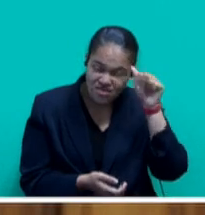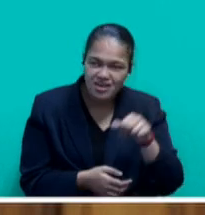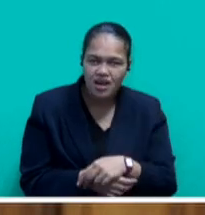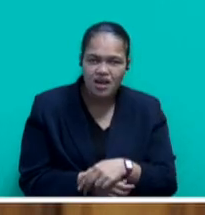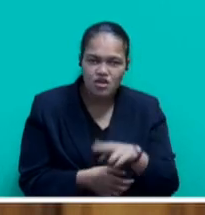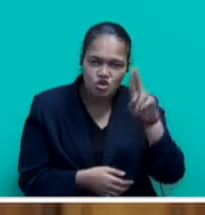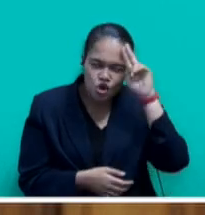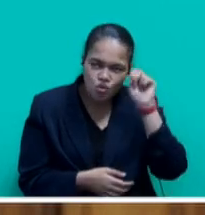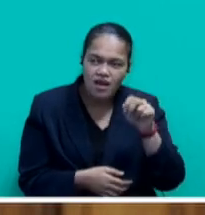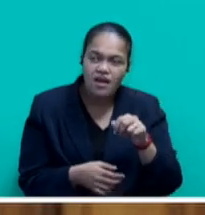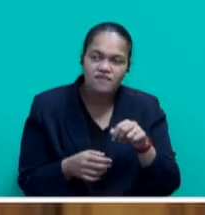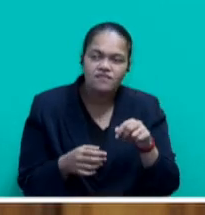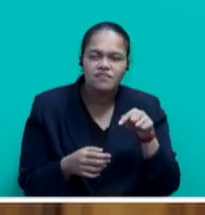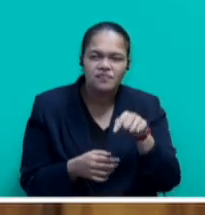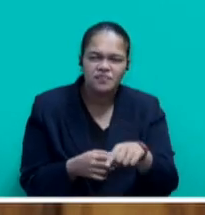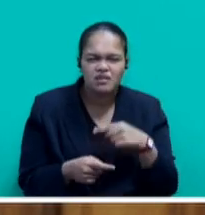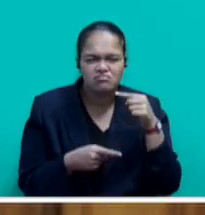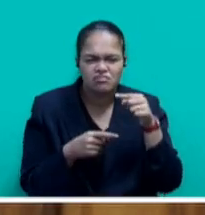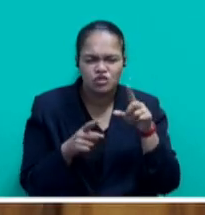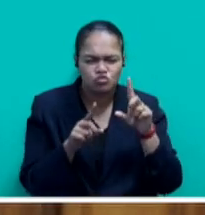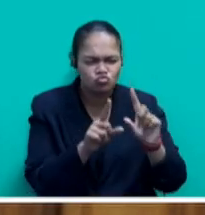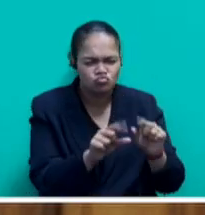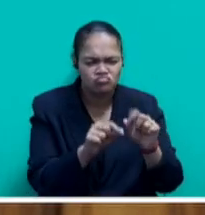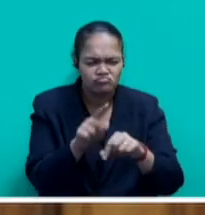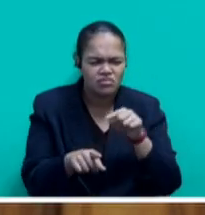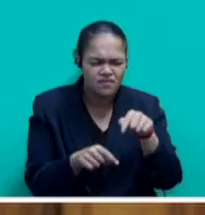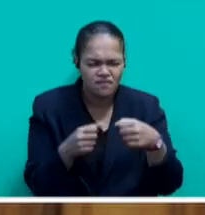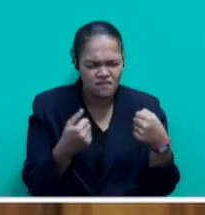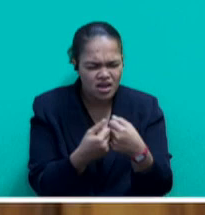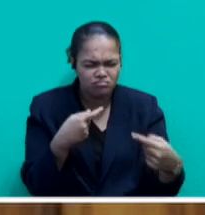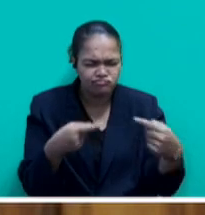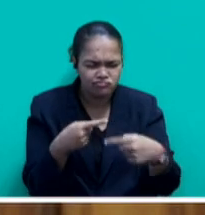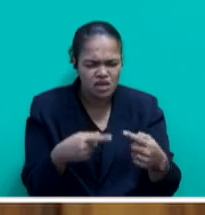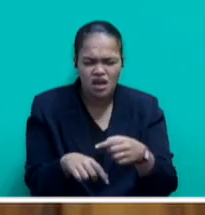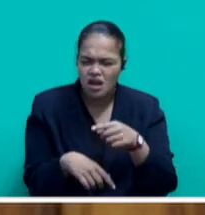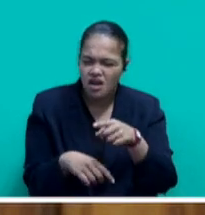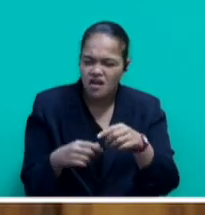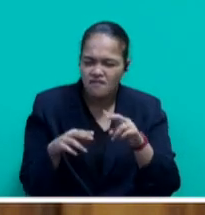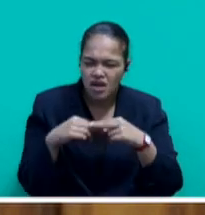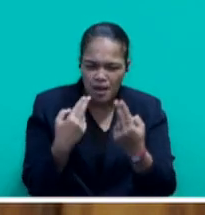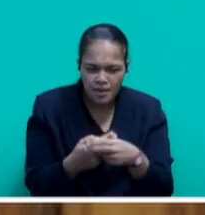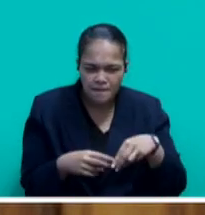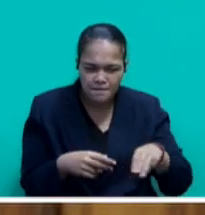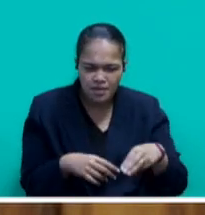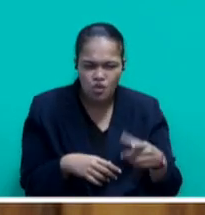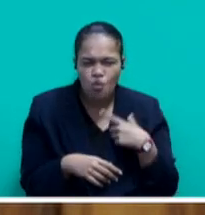avoid fraternizing with family members, colleagues and friends just